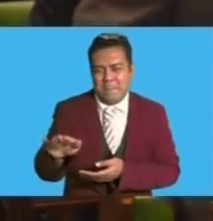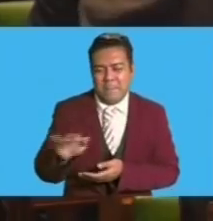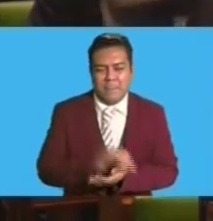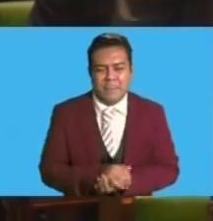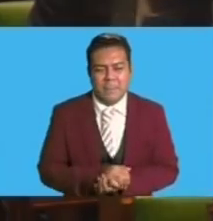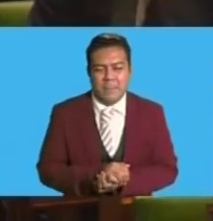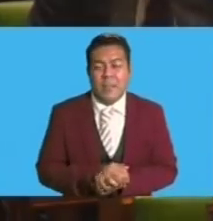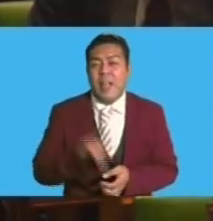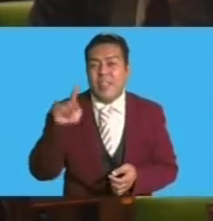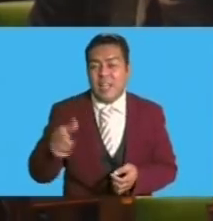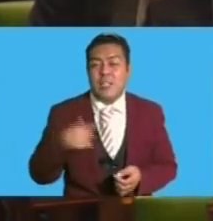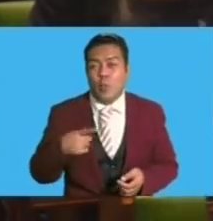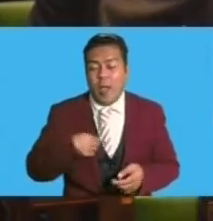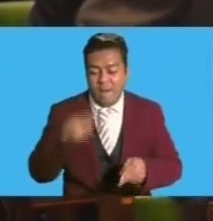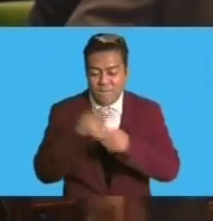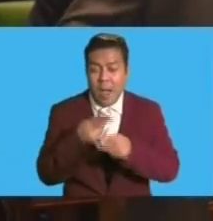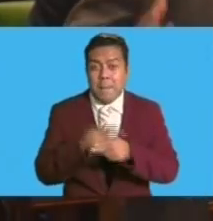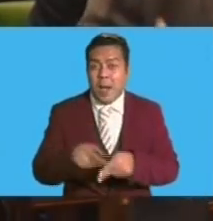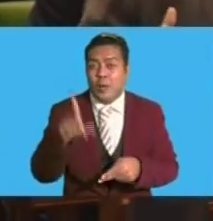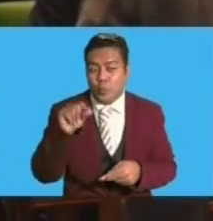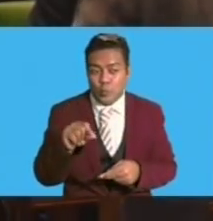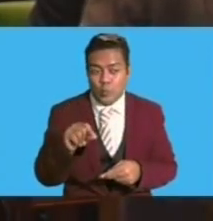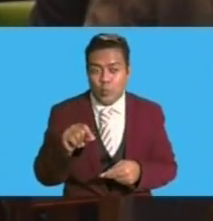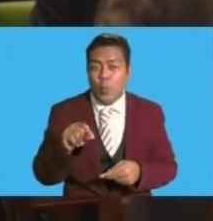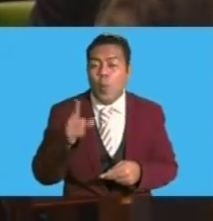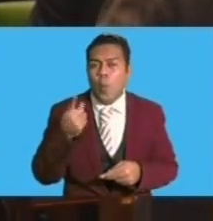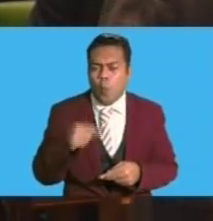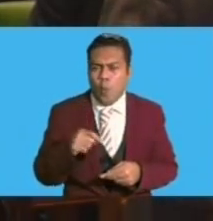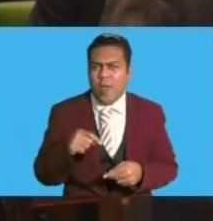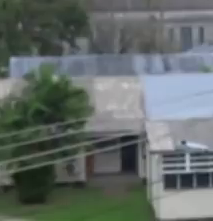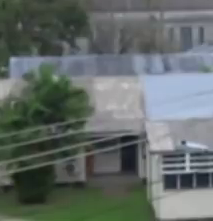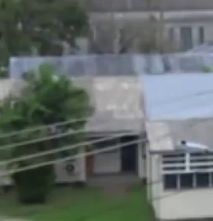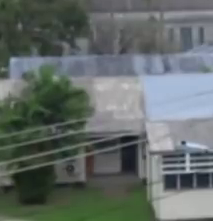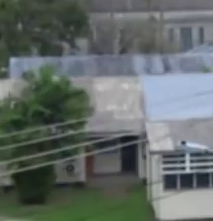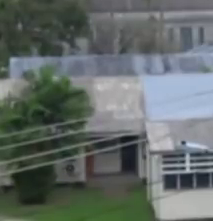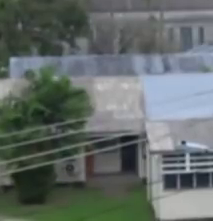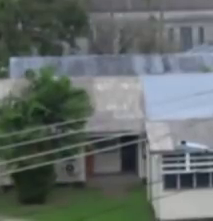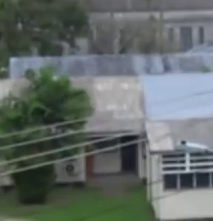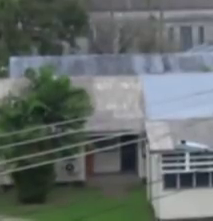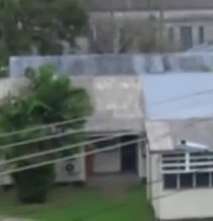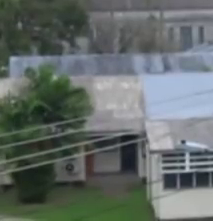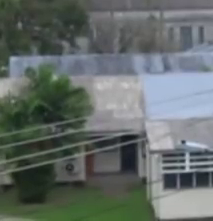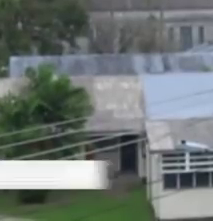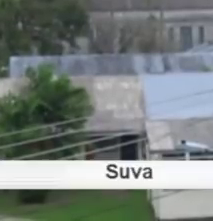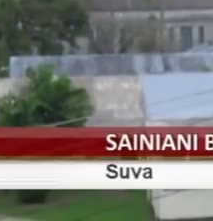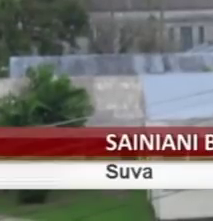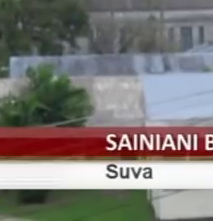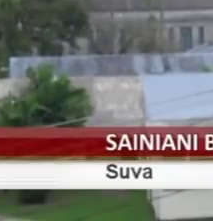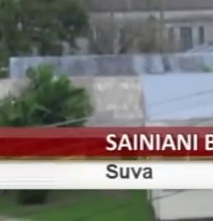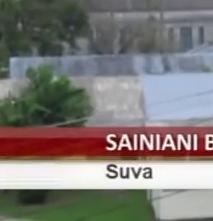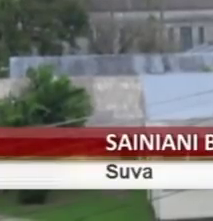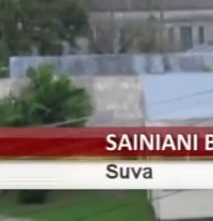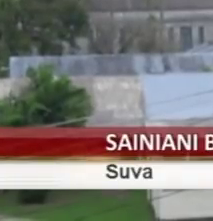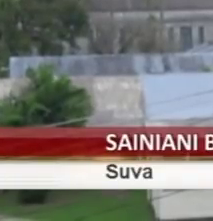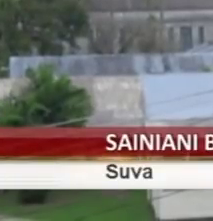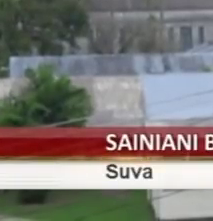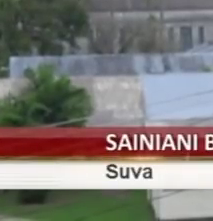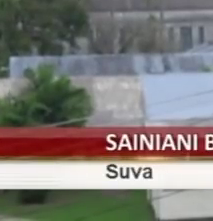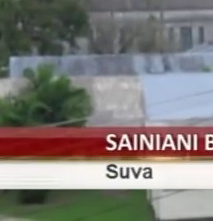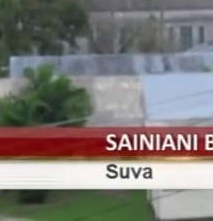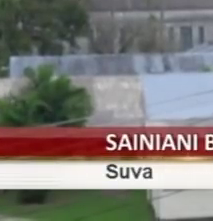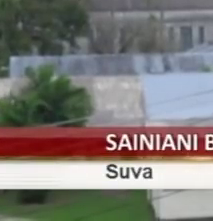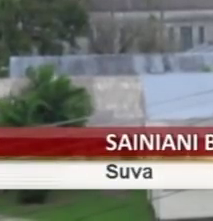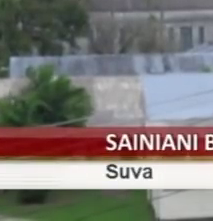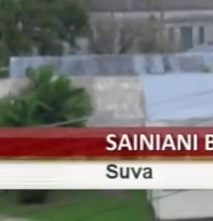That is what a farmer would do when crops are not yielding. Meanwhile, opposition MP Peveli Bosanimbola also gave